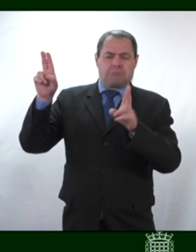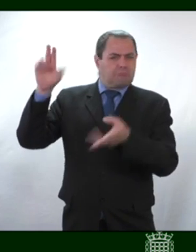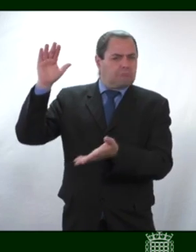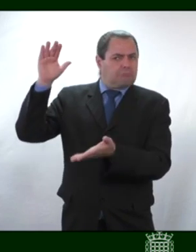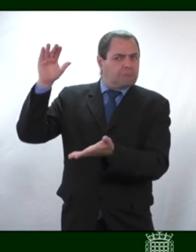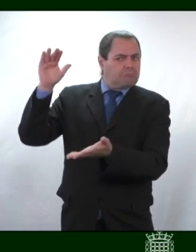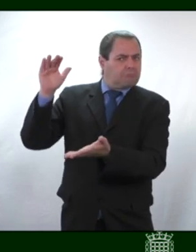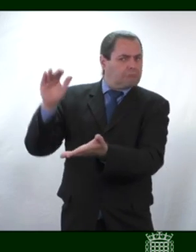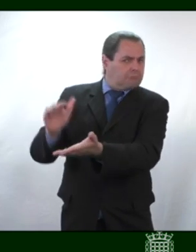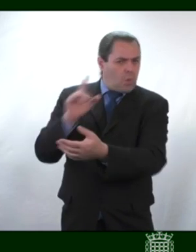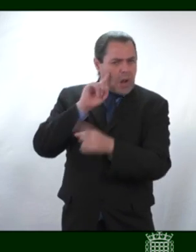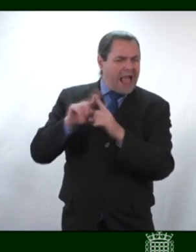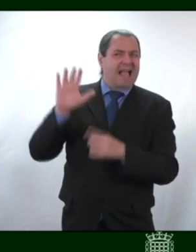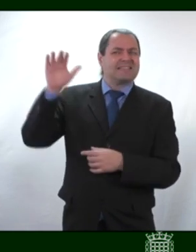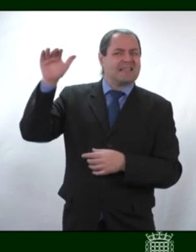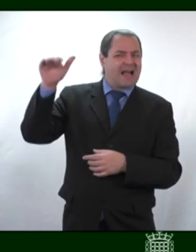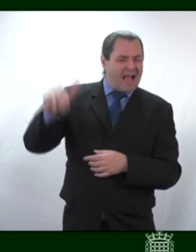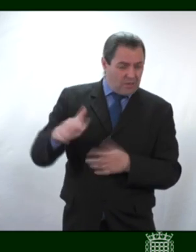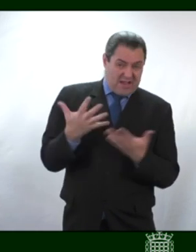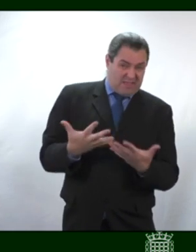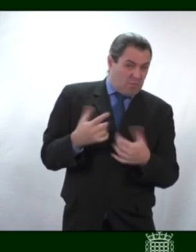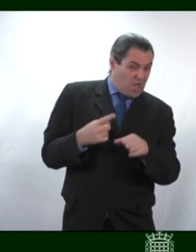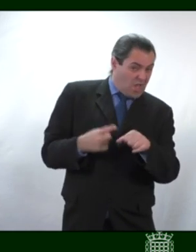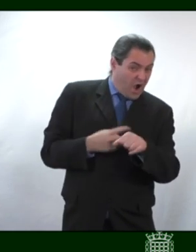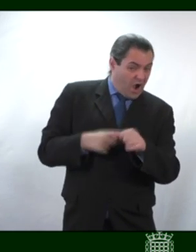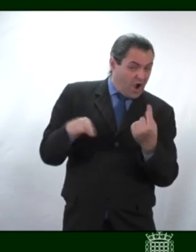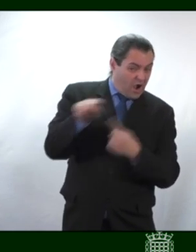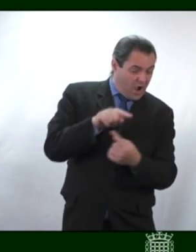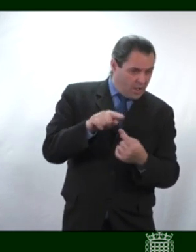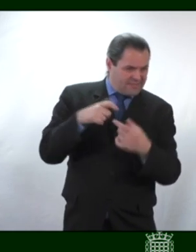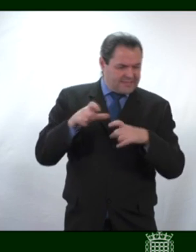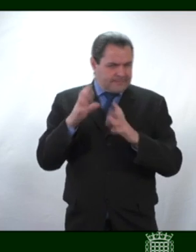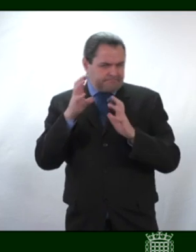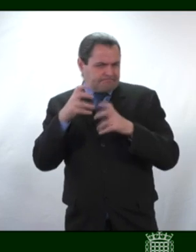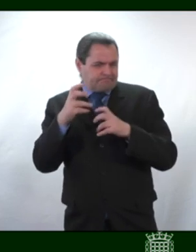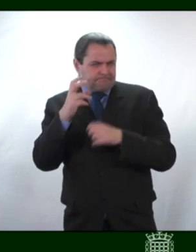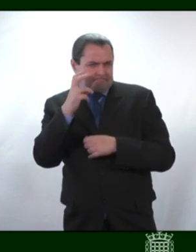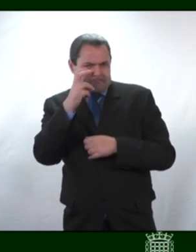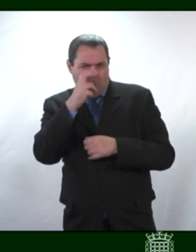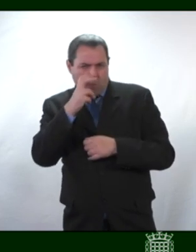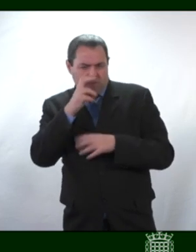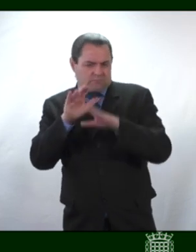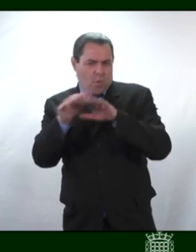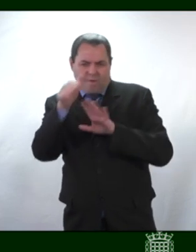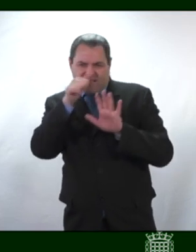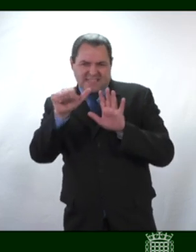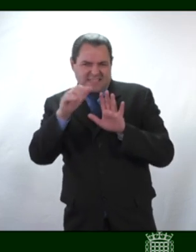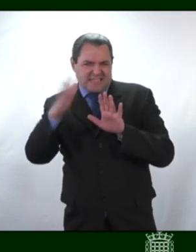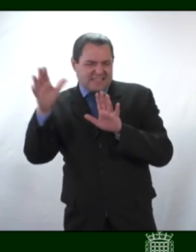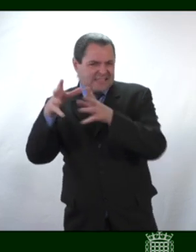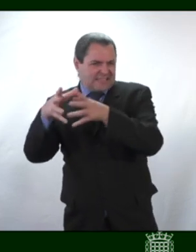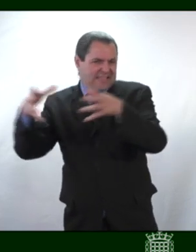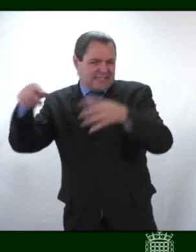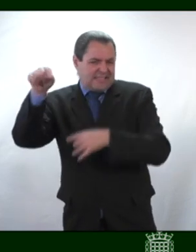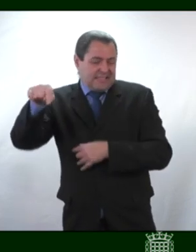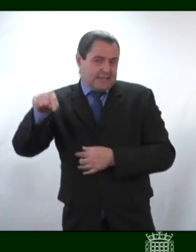first instance, that is happening amongst younger people, and I'm still worried about the numbers of cases of over 60s, who, of course, the people who are